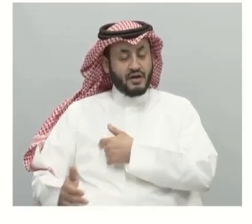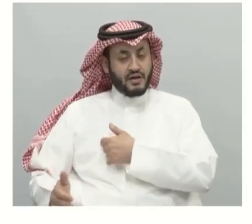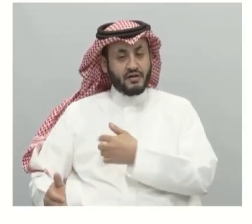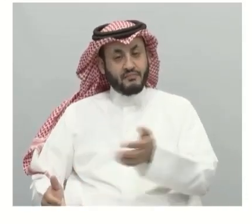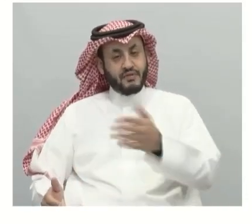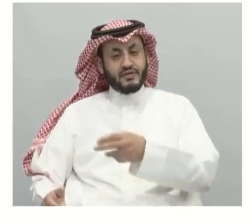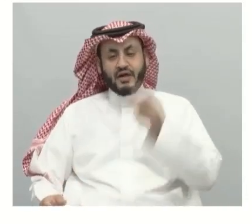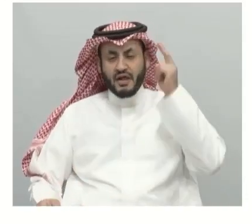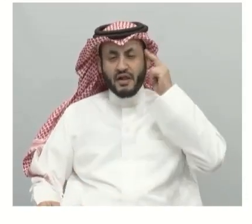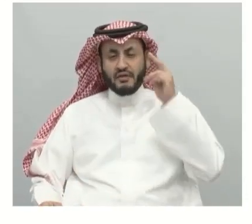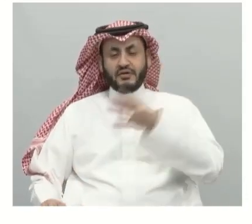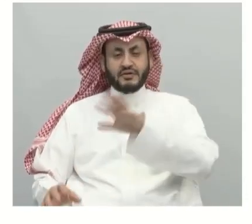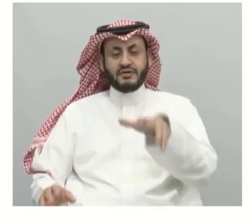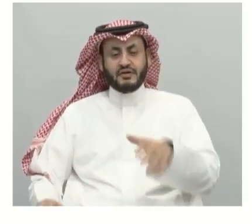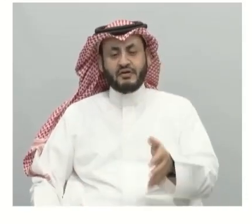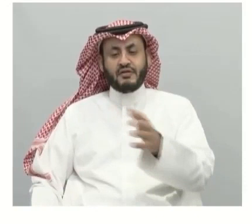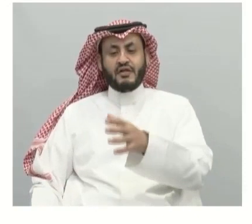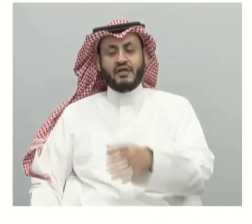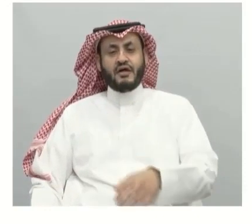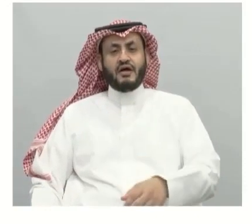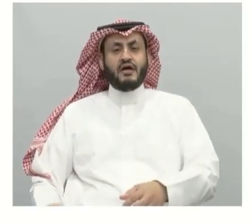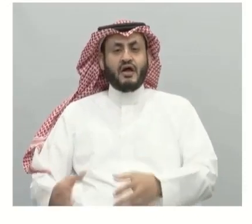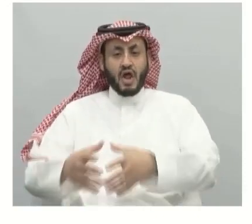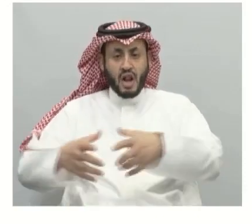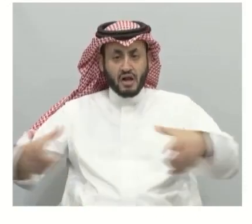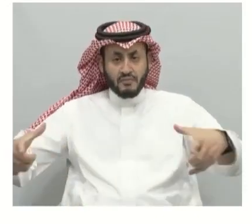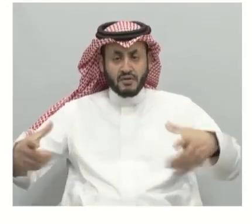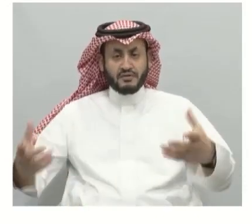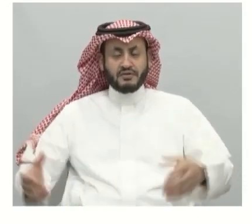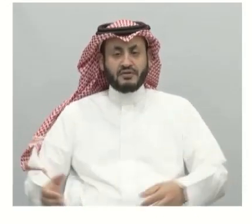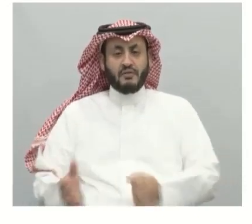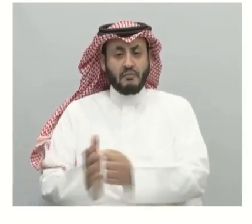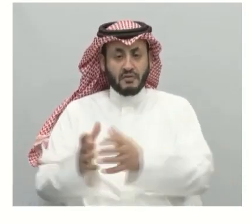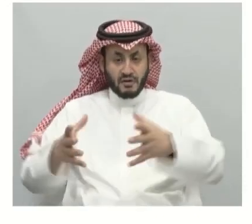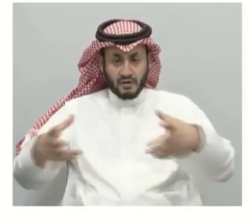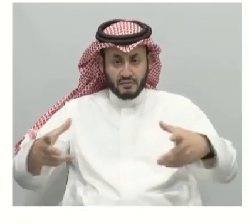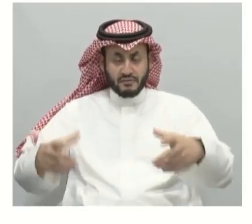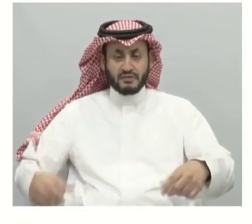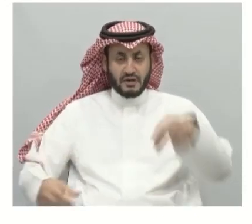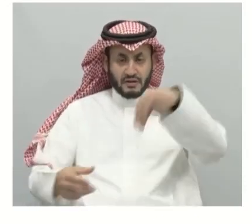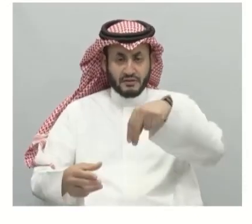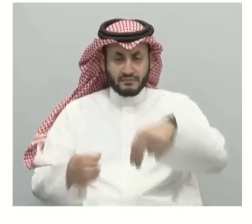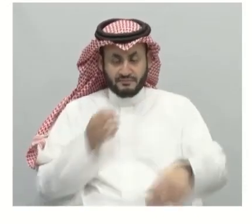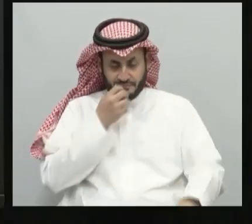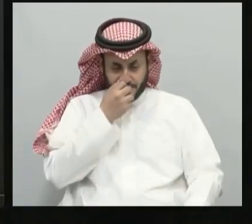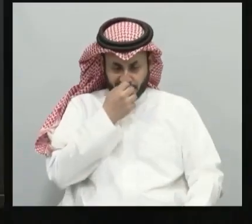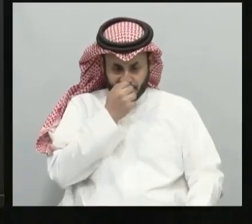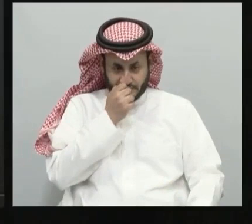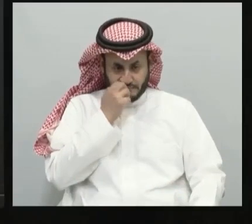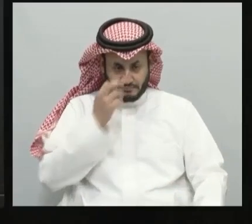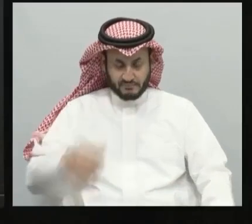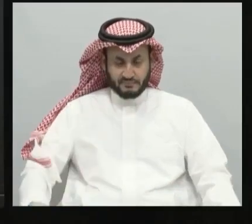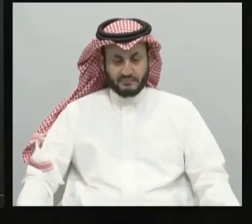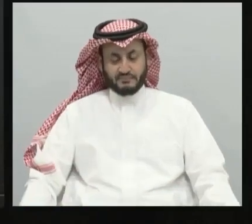you use often? Circle them, add any other to the chart. Look at the chart, and